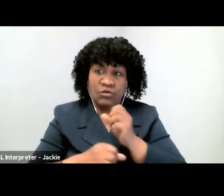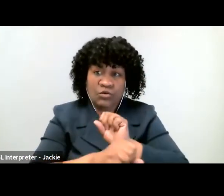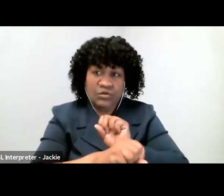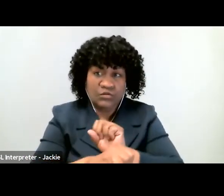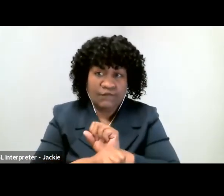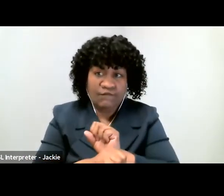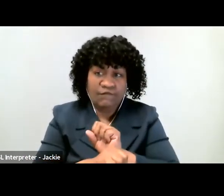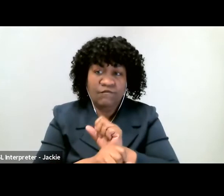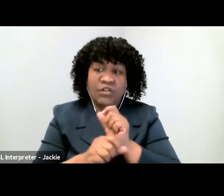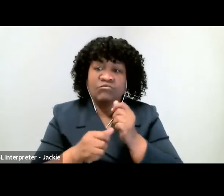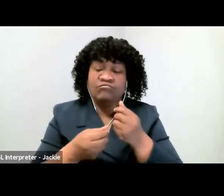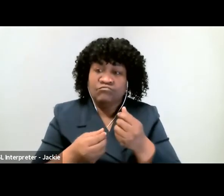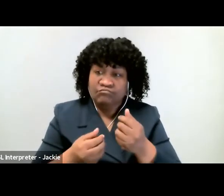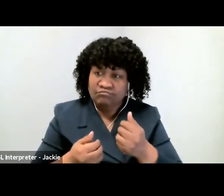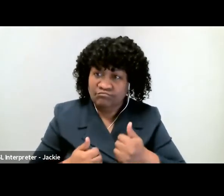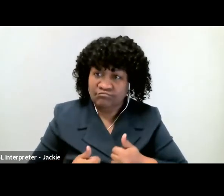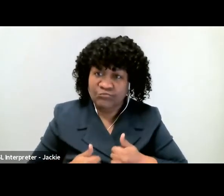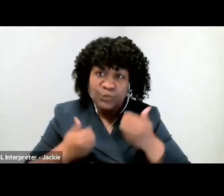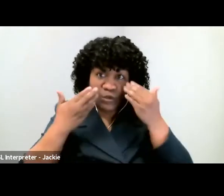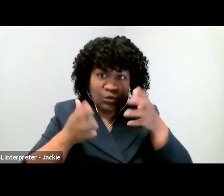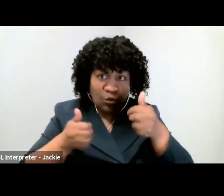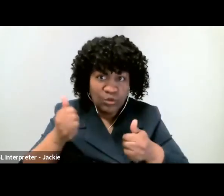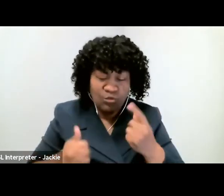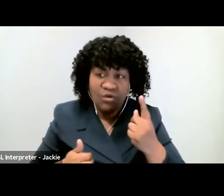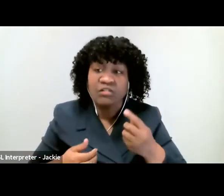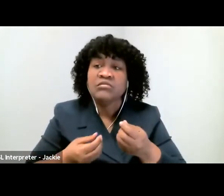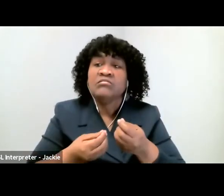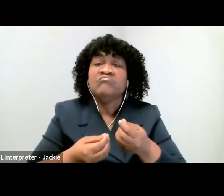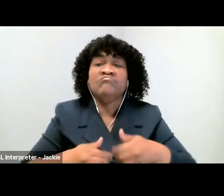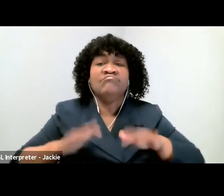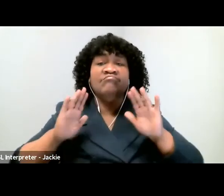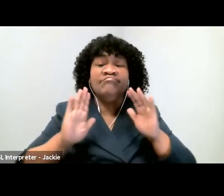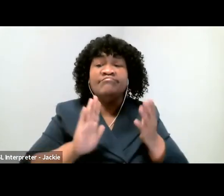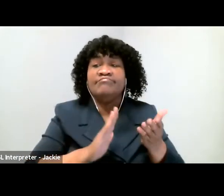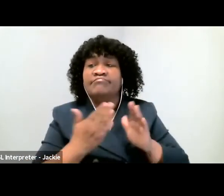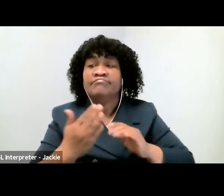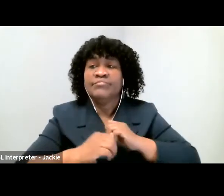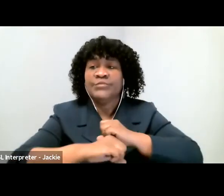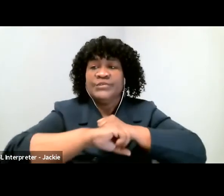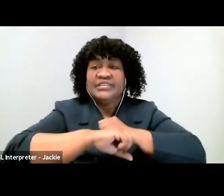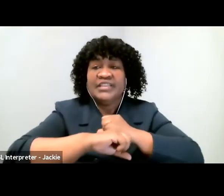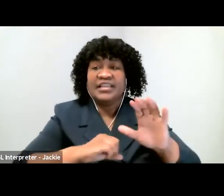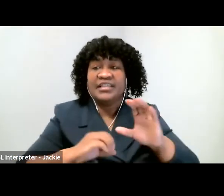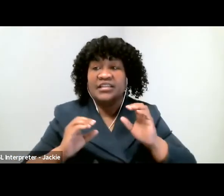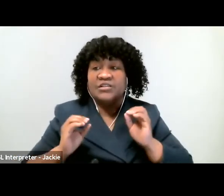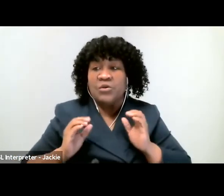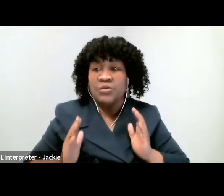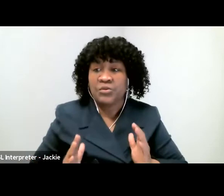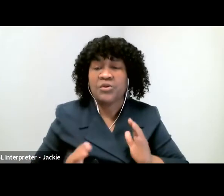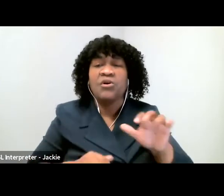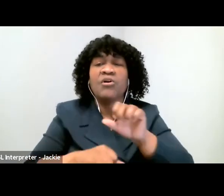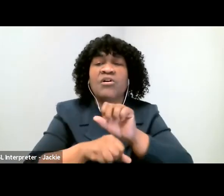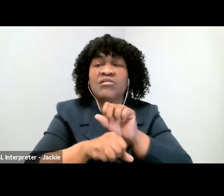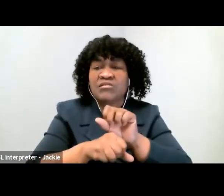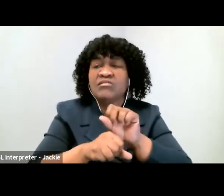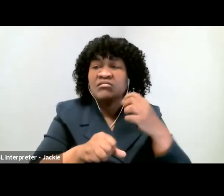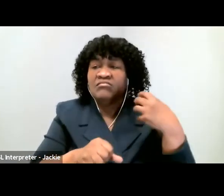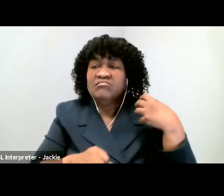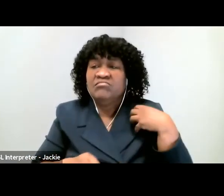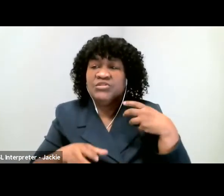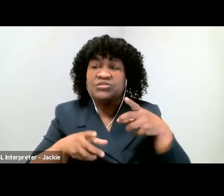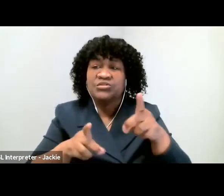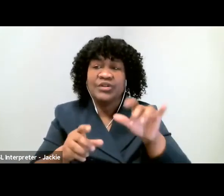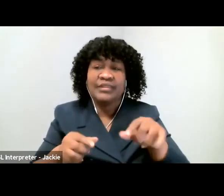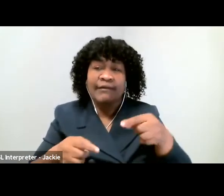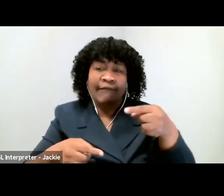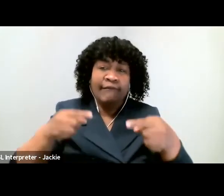slave, one doesn't know which one, gave his life to protect that of his owner or employer during a skirmish